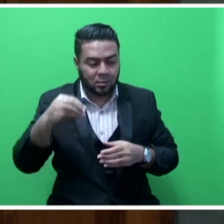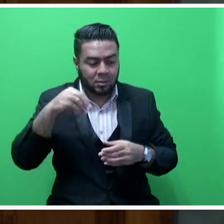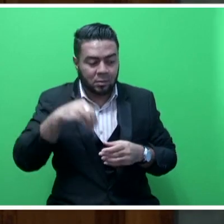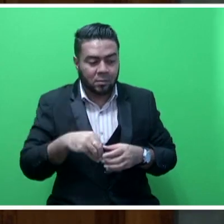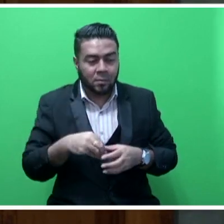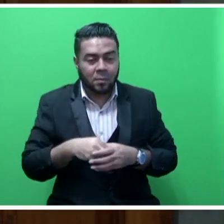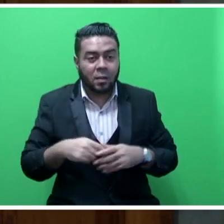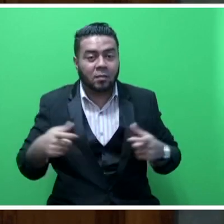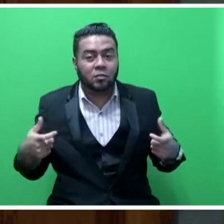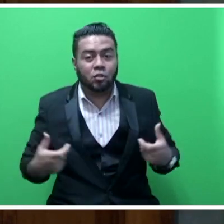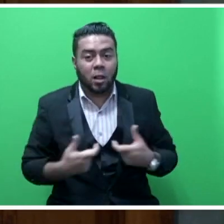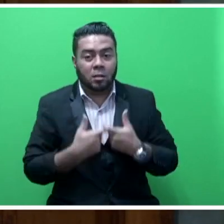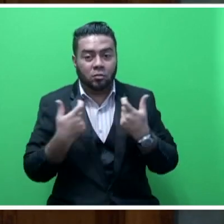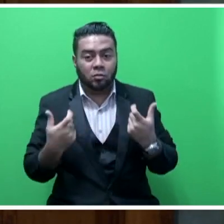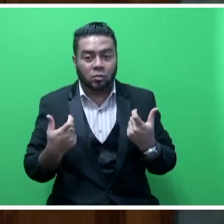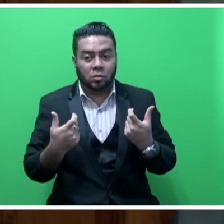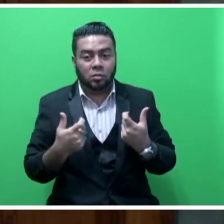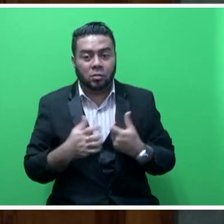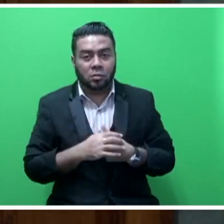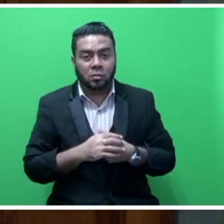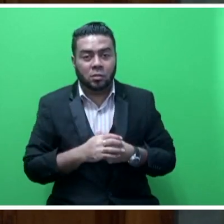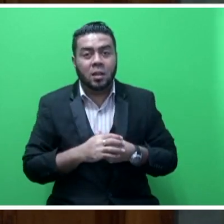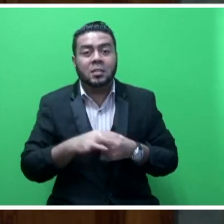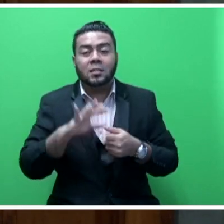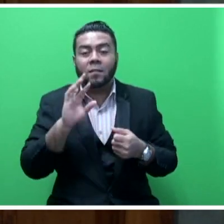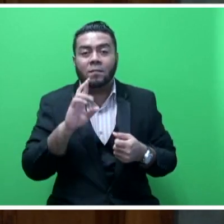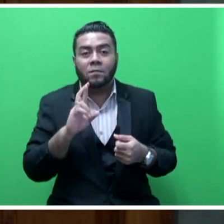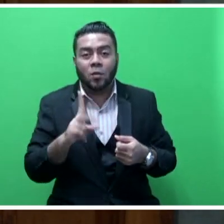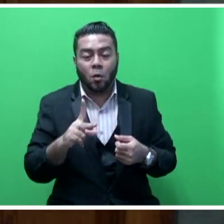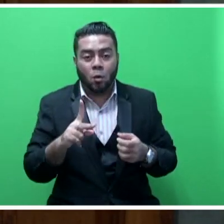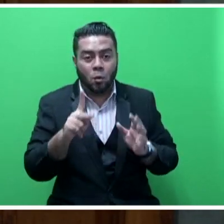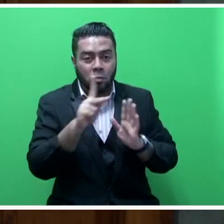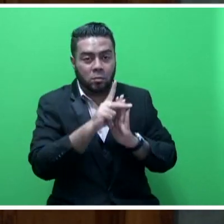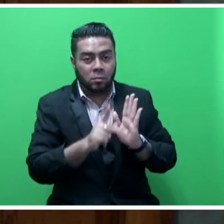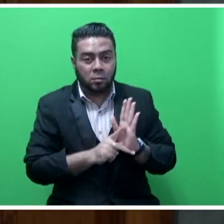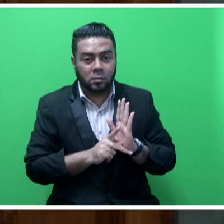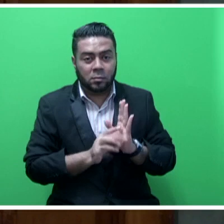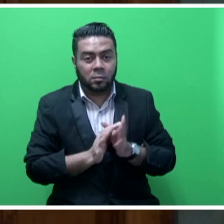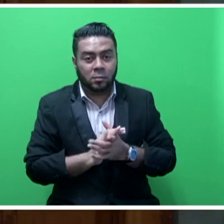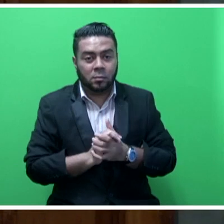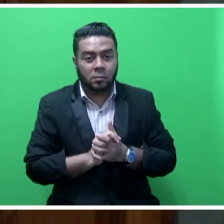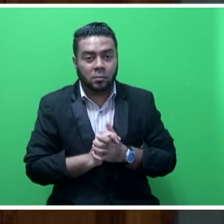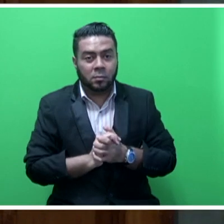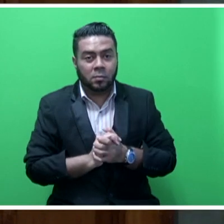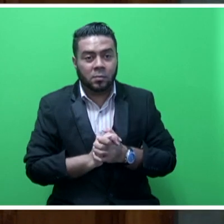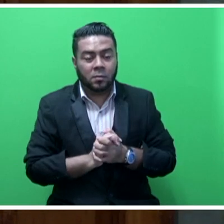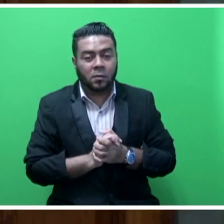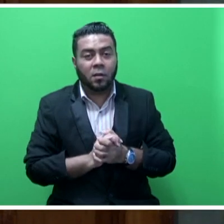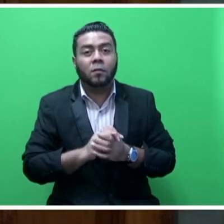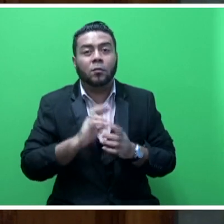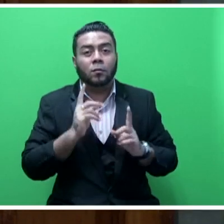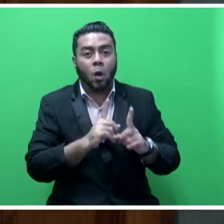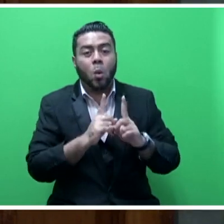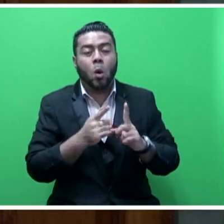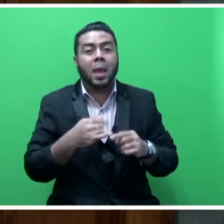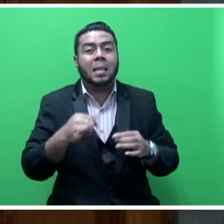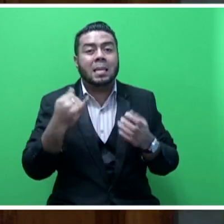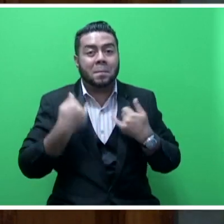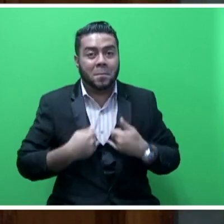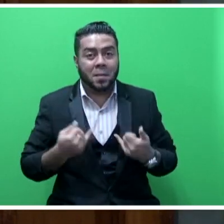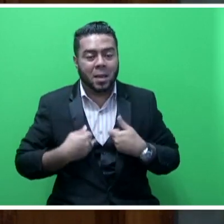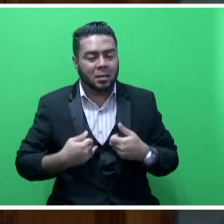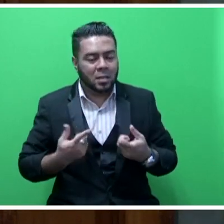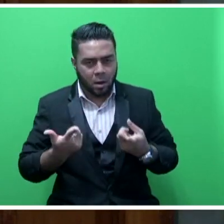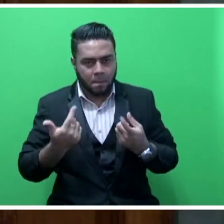therefore challenging a single version of policy that commits all of our government to follow and implement in an integrated